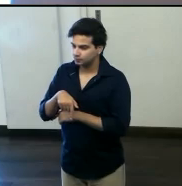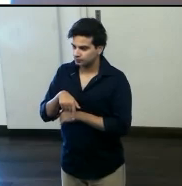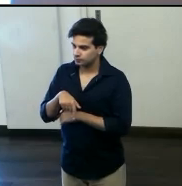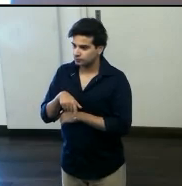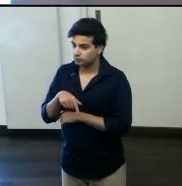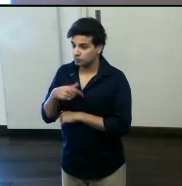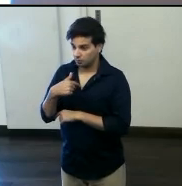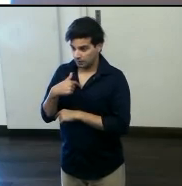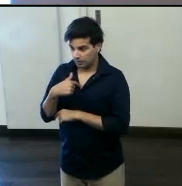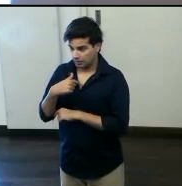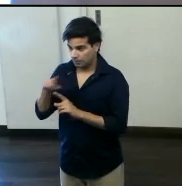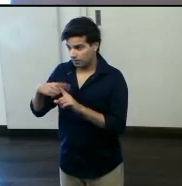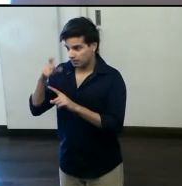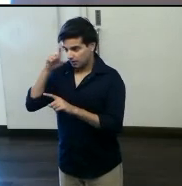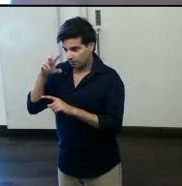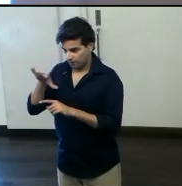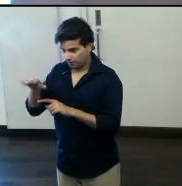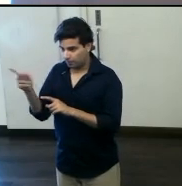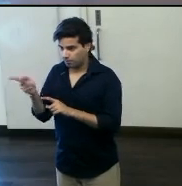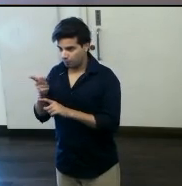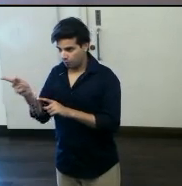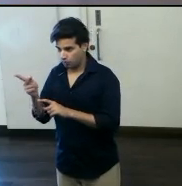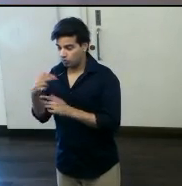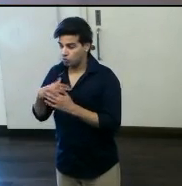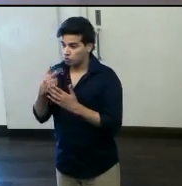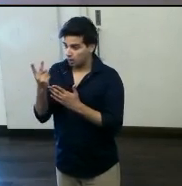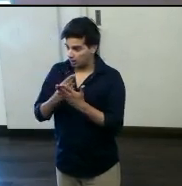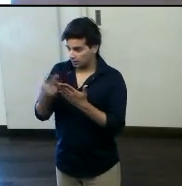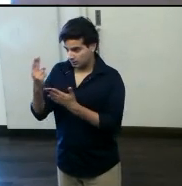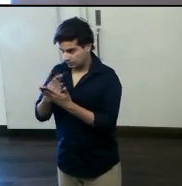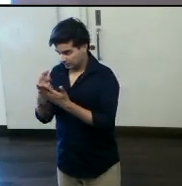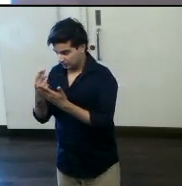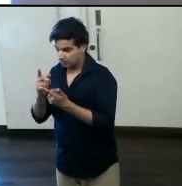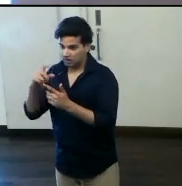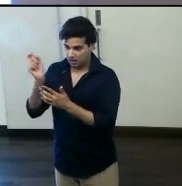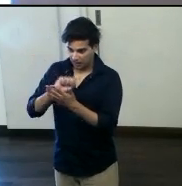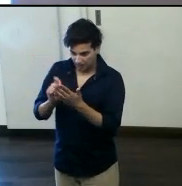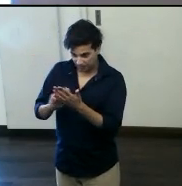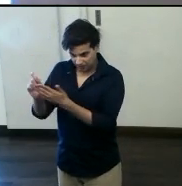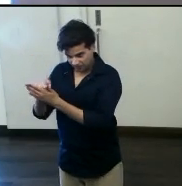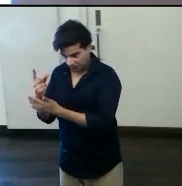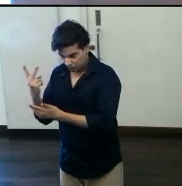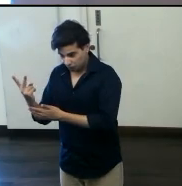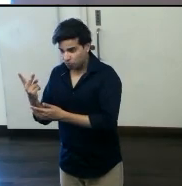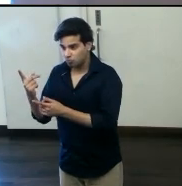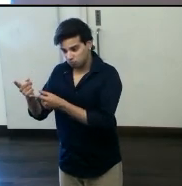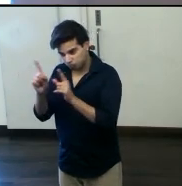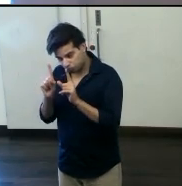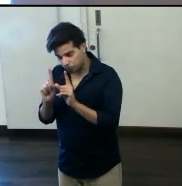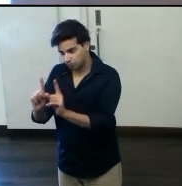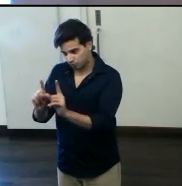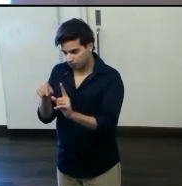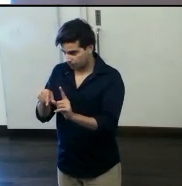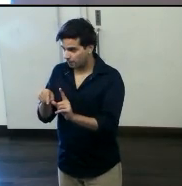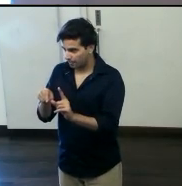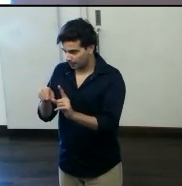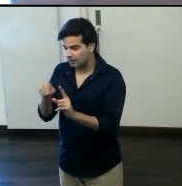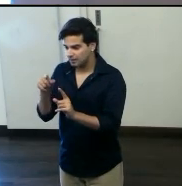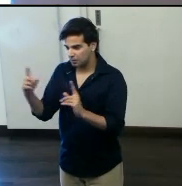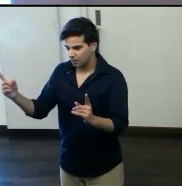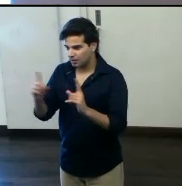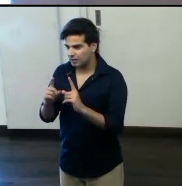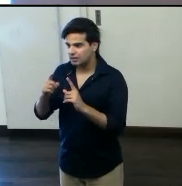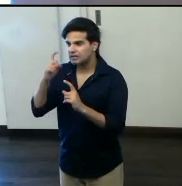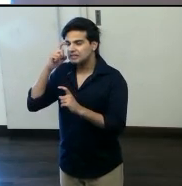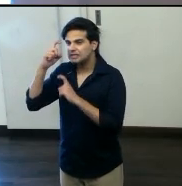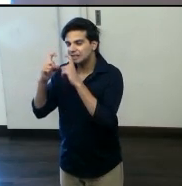both me and Ravi, two artists, two writers, together will think about